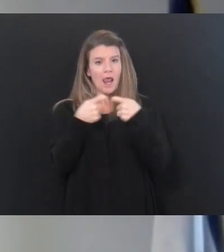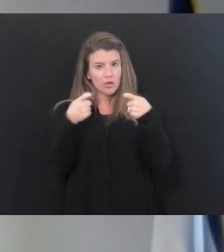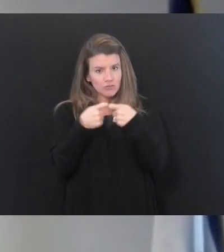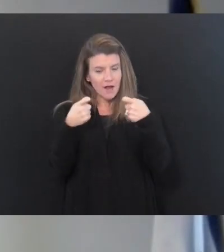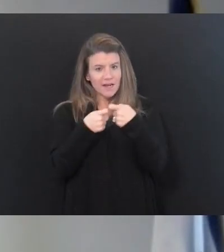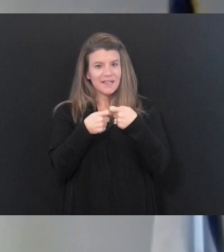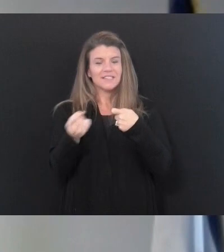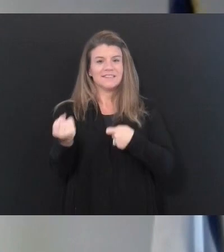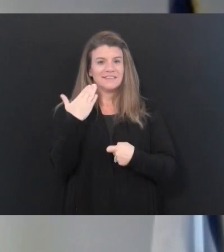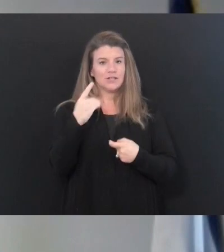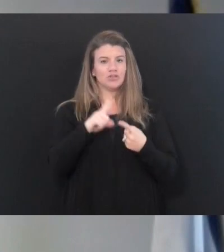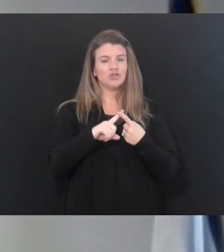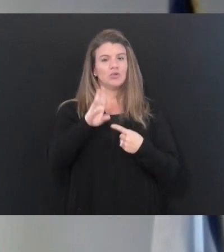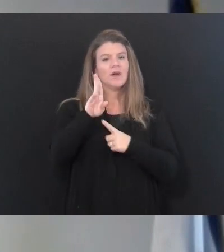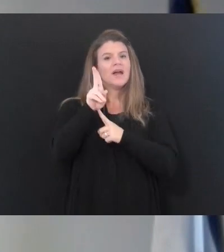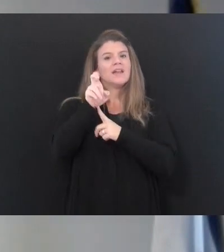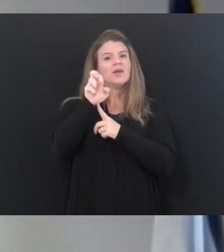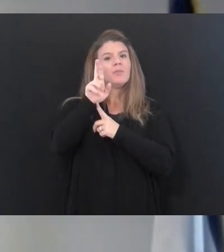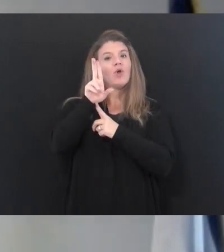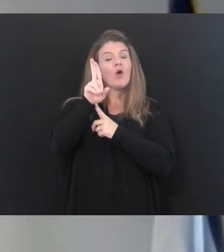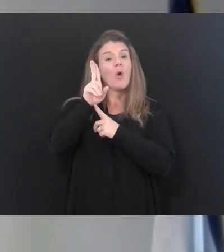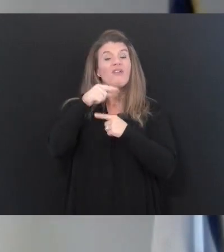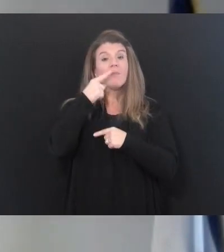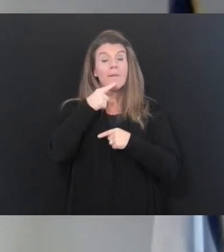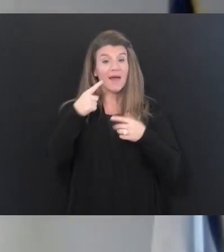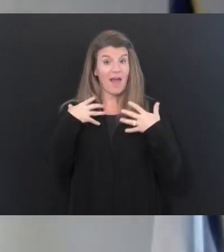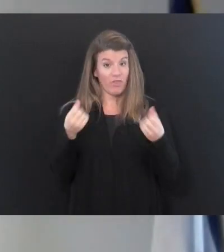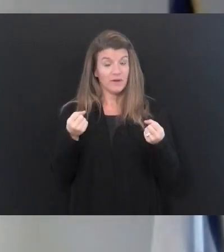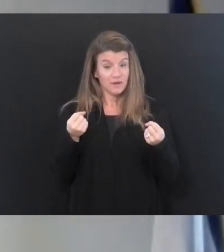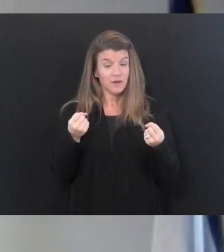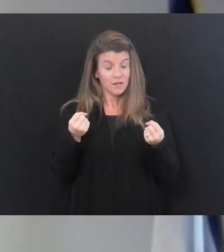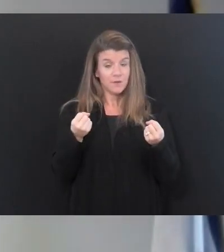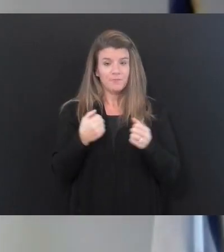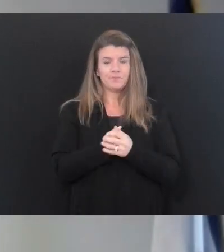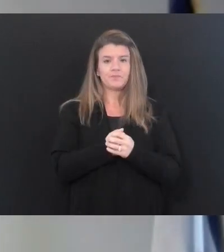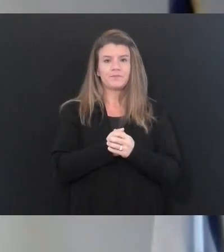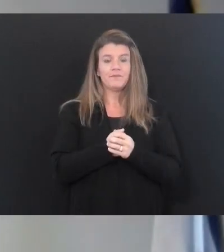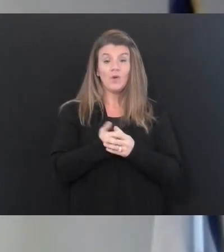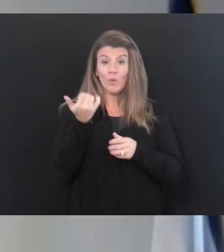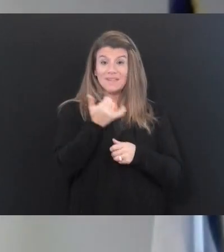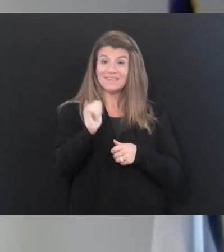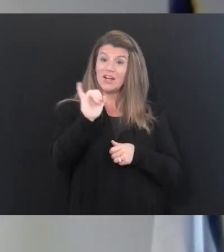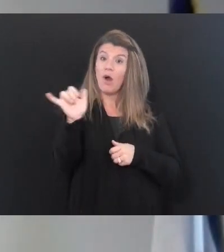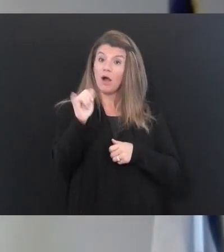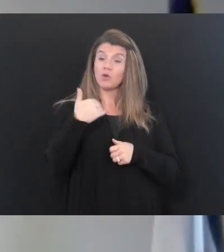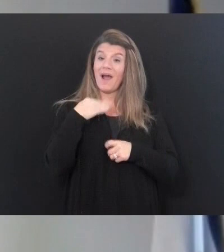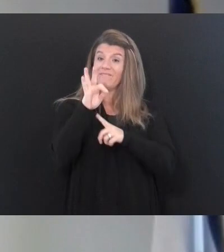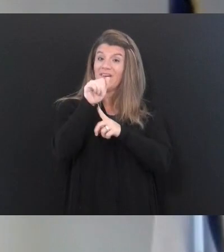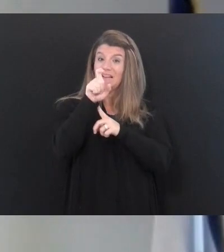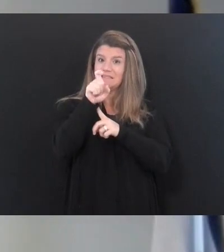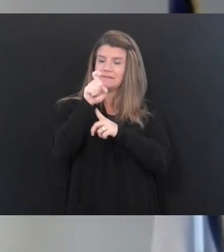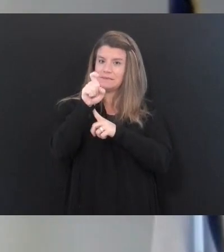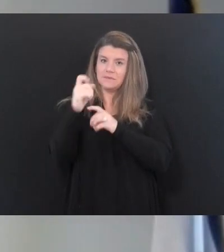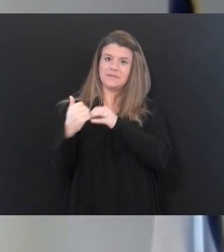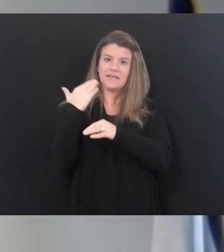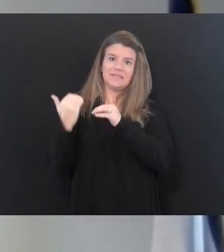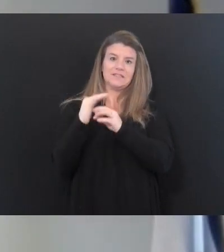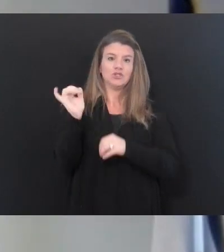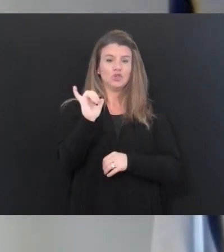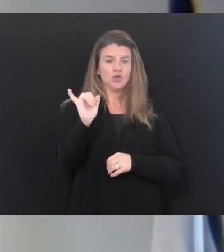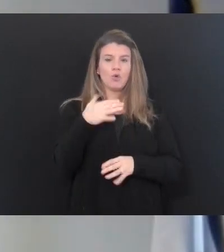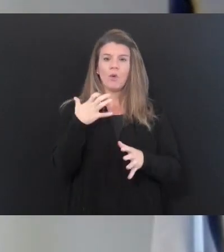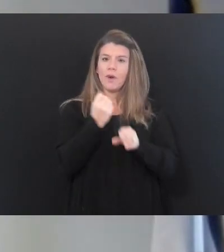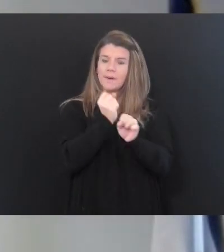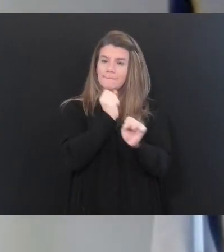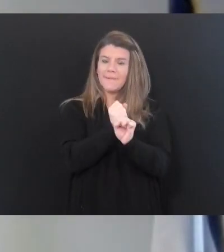the Bureau of Public Health. We also still had, in some instances, faxes coming in for those same providers. So we made sure we